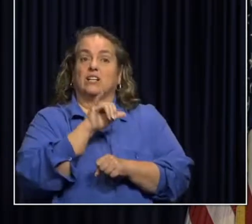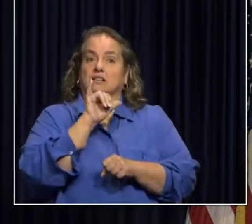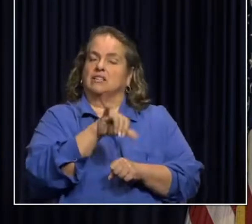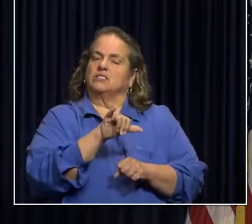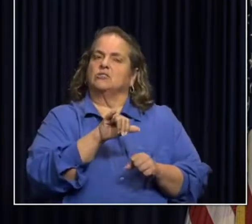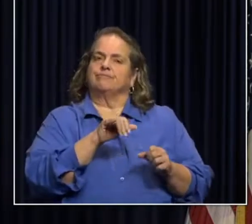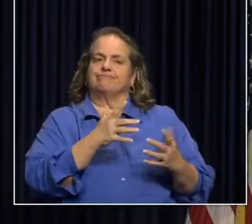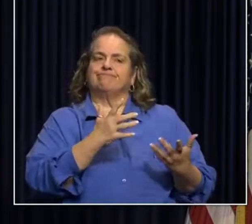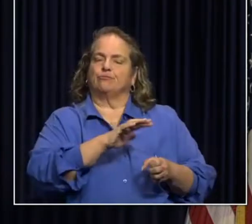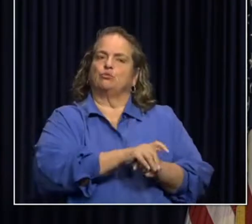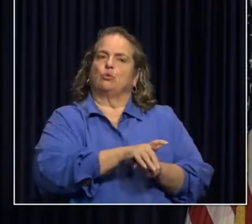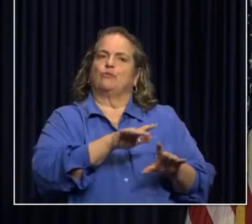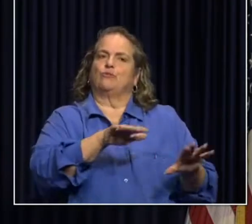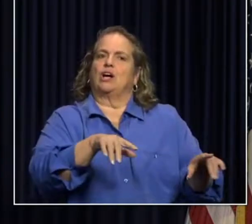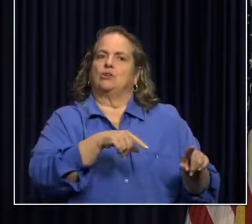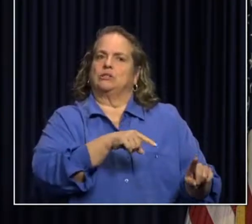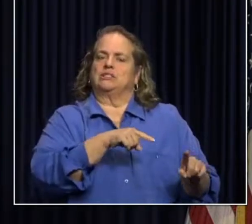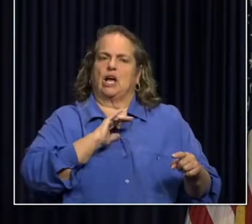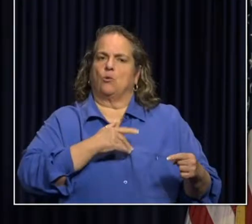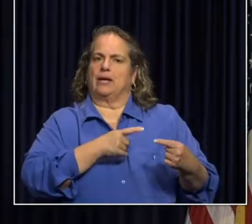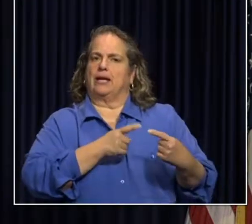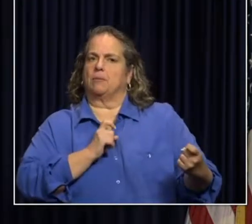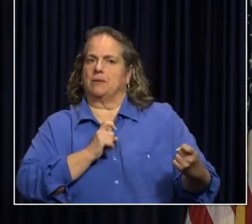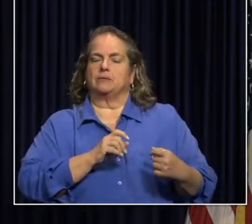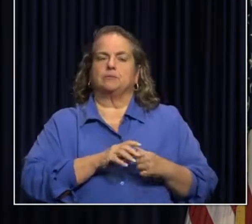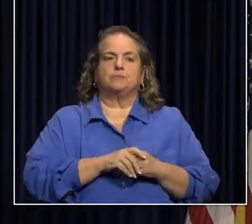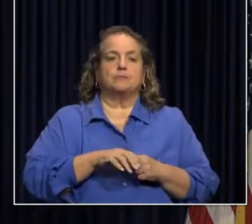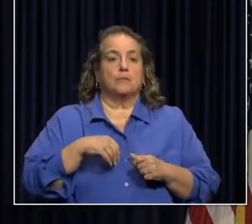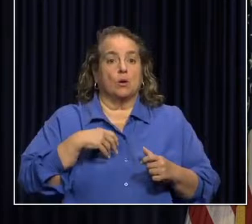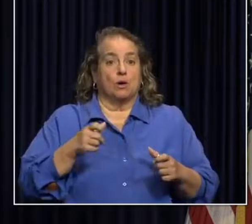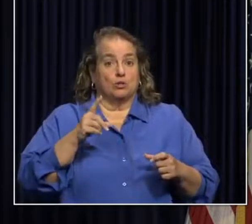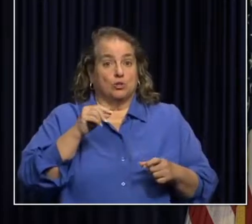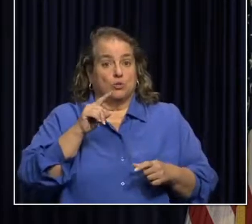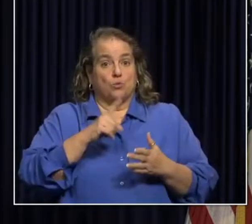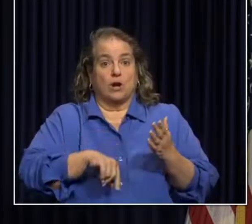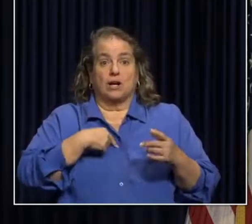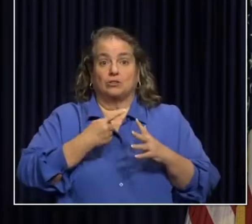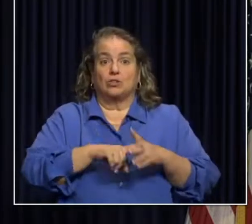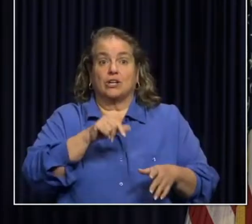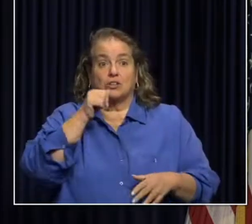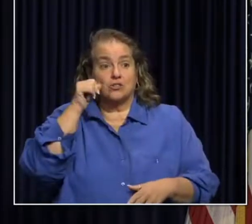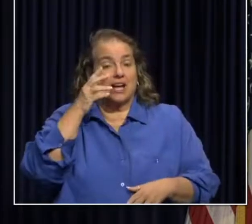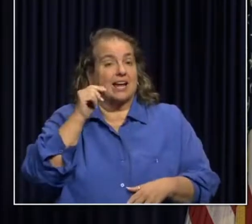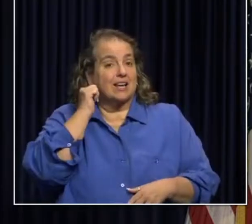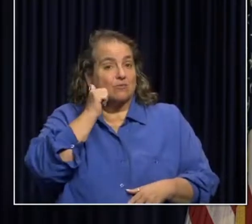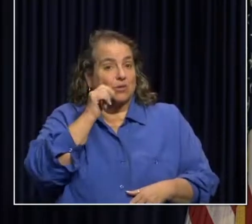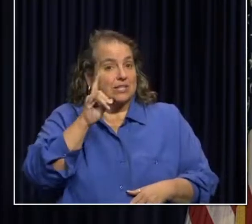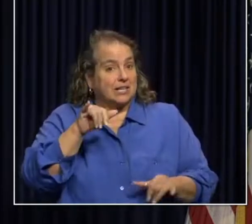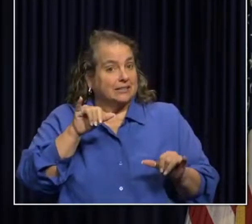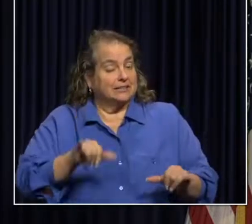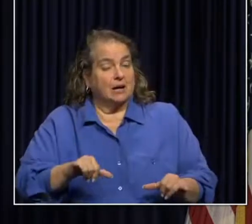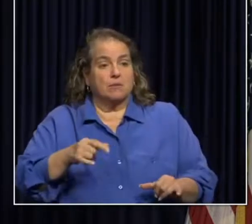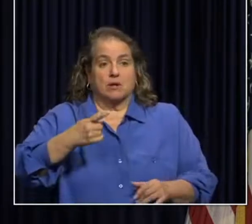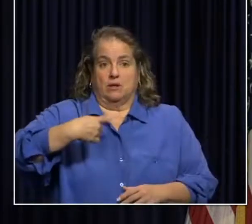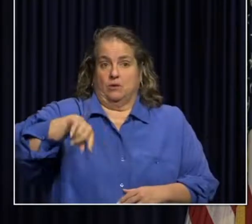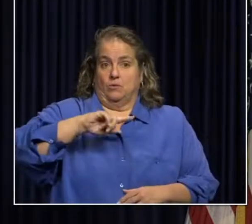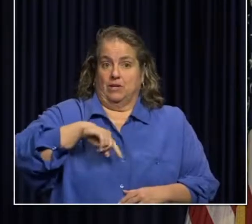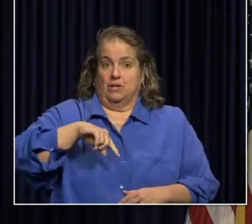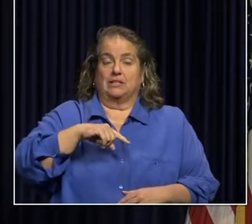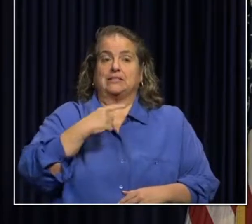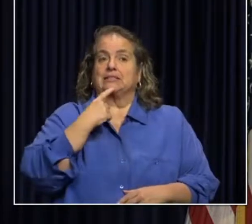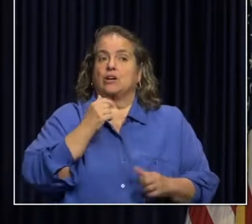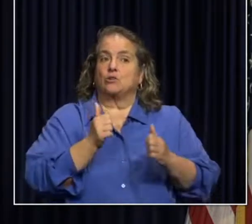want to start like I did yesterday, and I want to keep doing this every day. And that's by us saying together what we know is